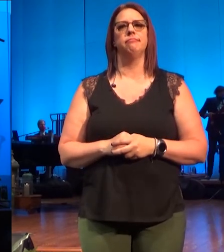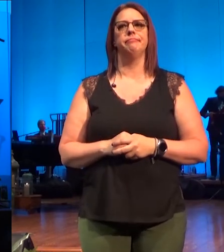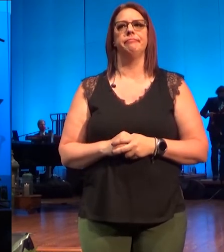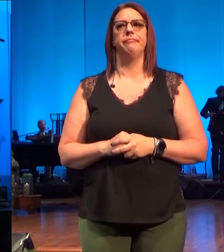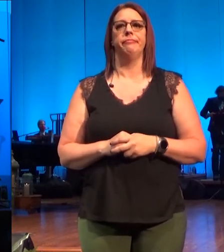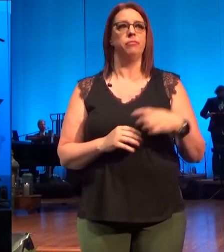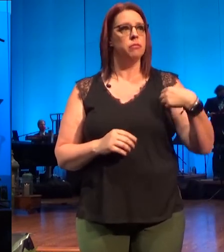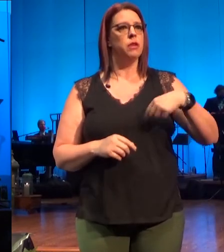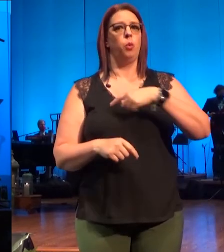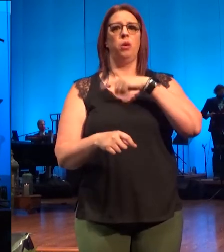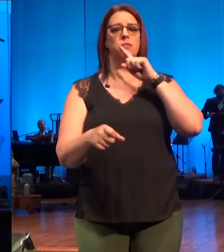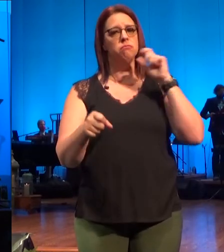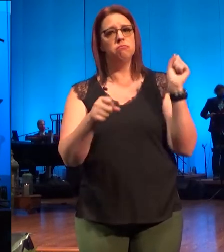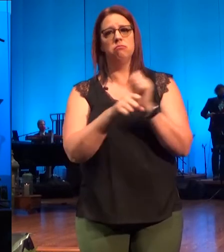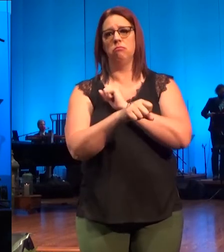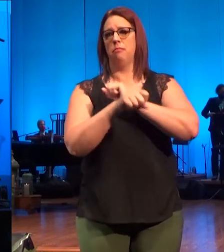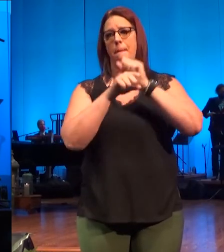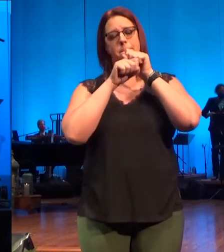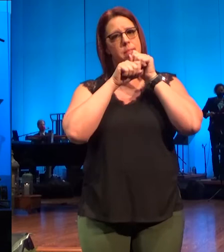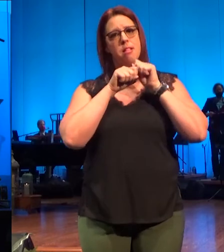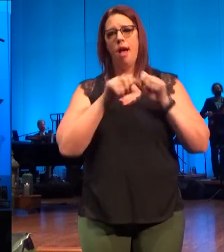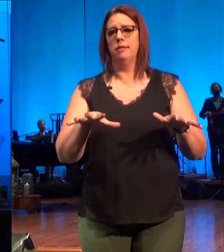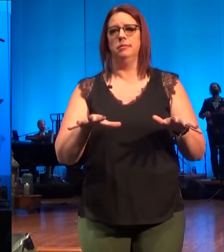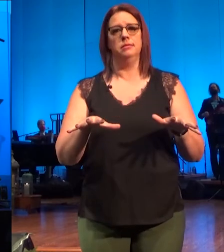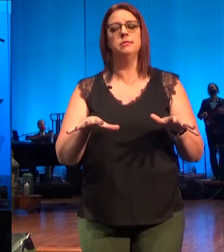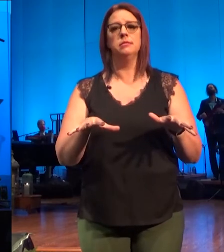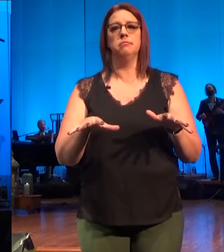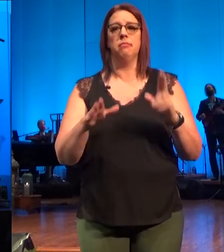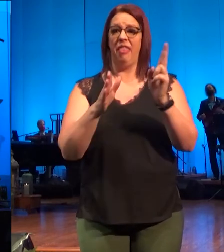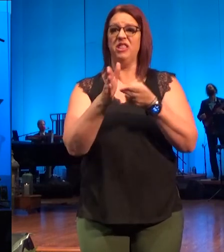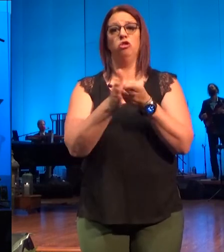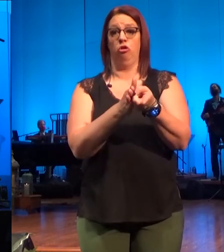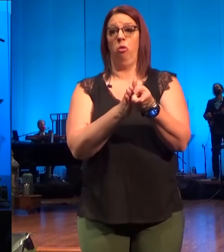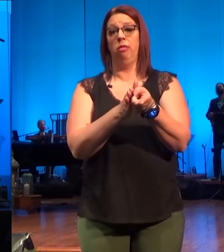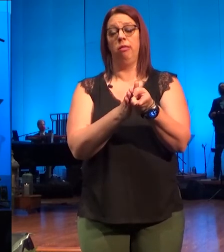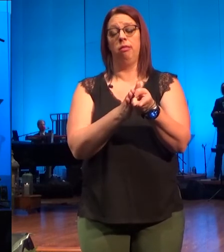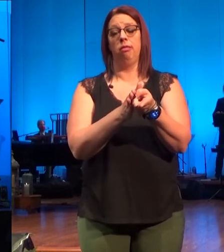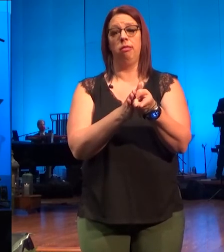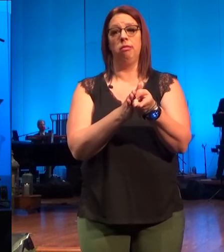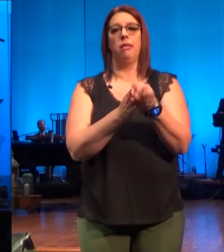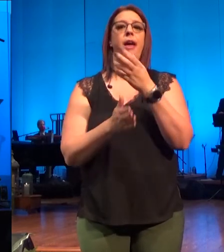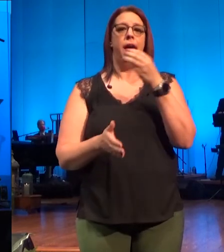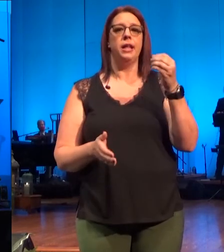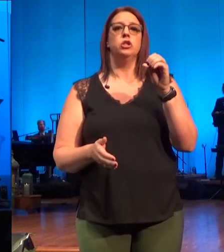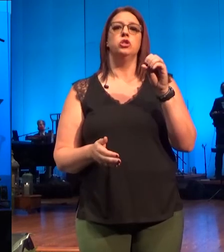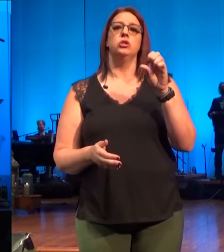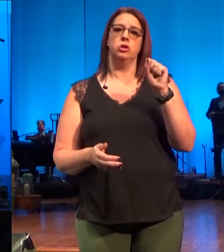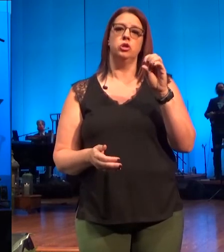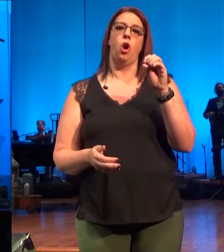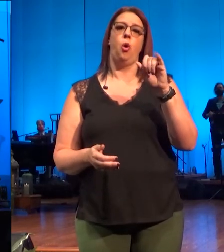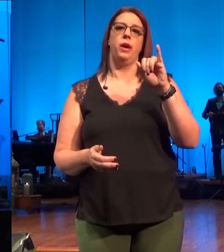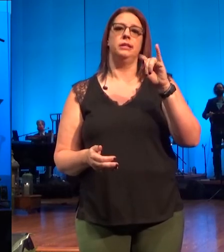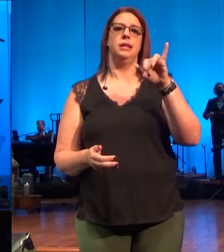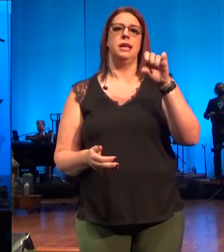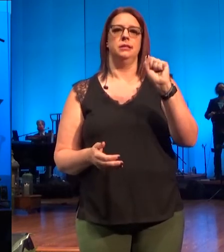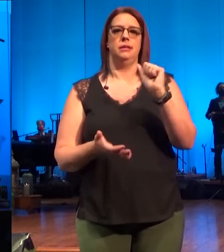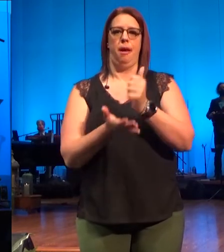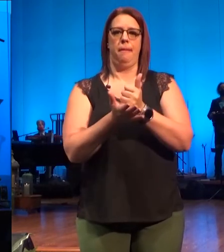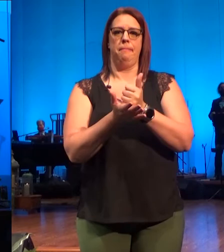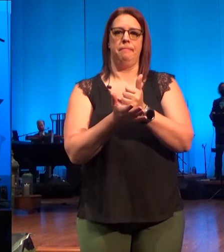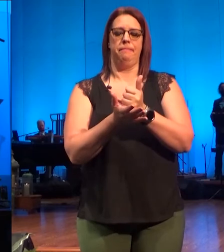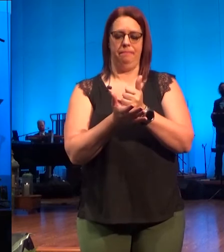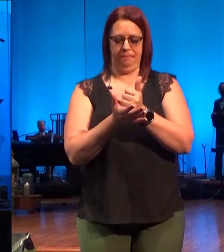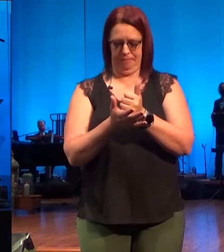We are blessed beyond measure. This is the truth, and so it is. Amen.